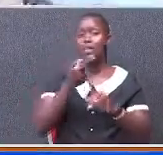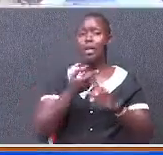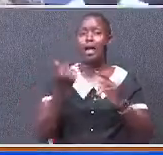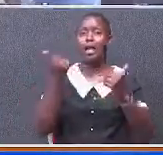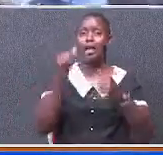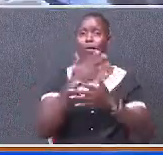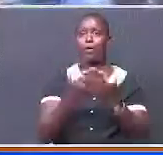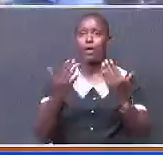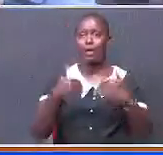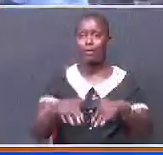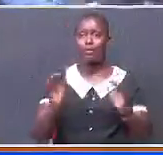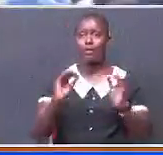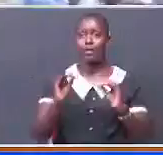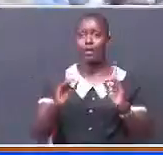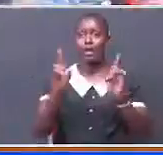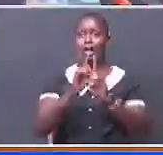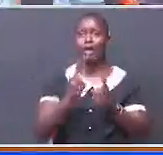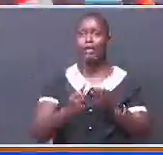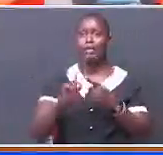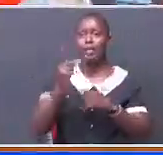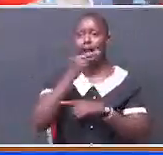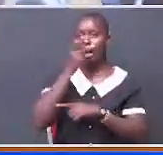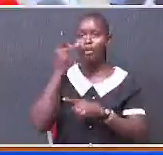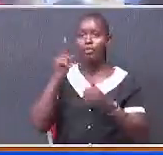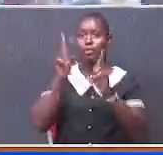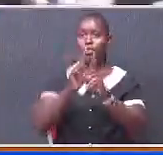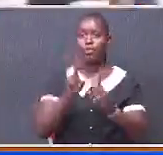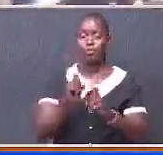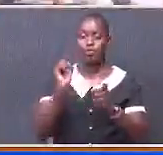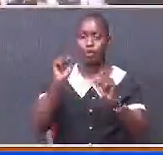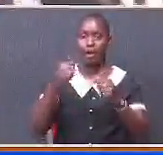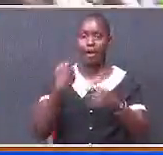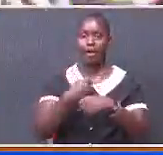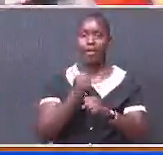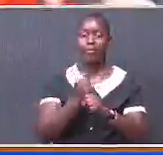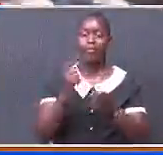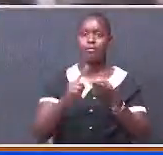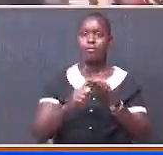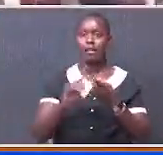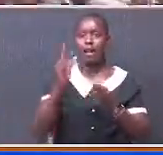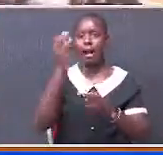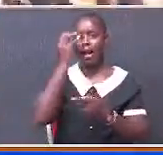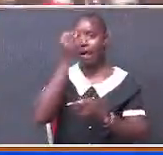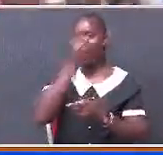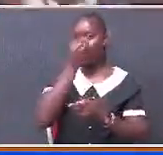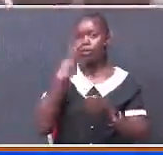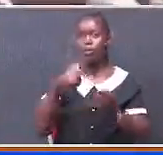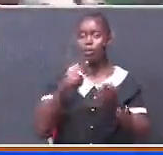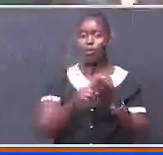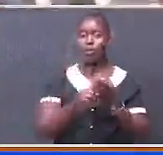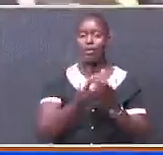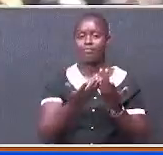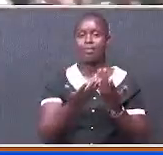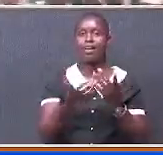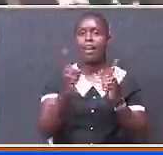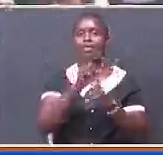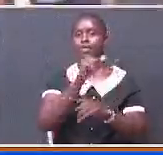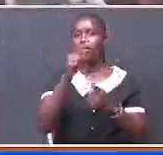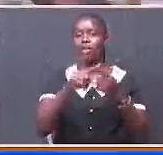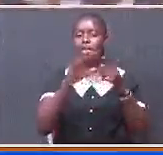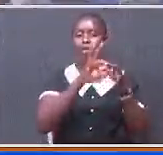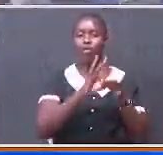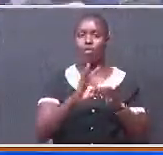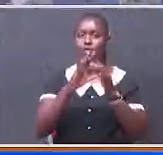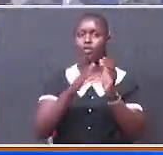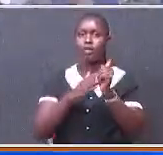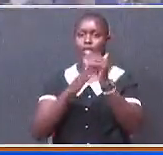The push to install Kalonzo's flag bearer could also unsettle Martha Karua, Odinga's running mate in the August race, and other coalition leaders who